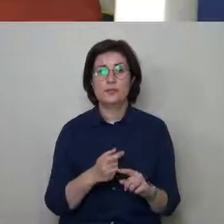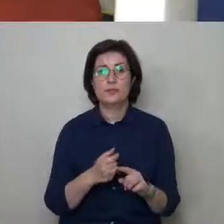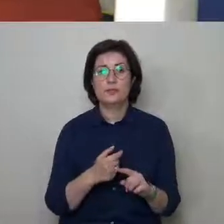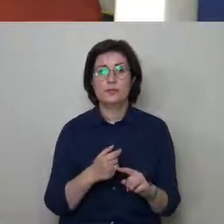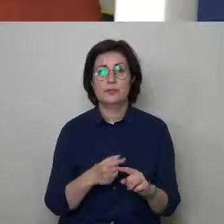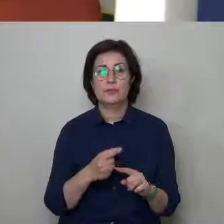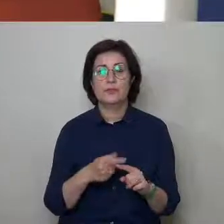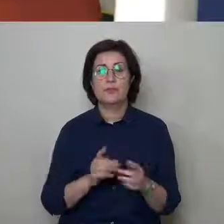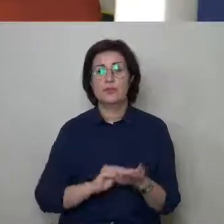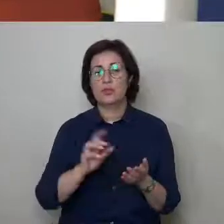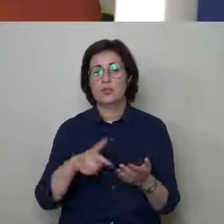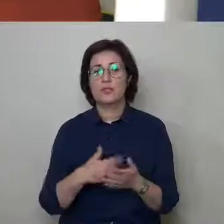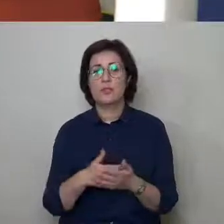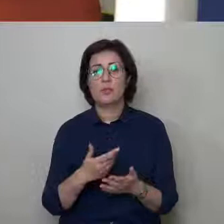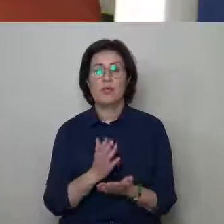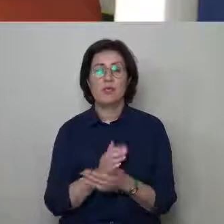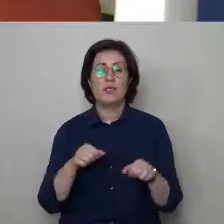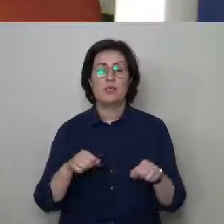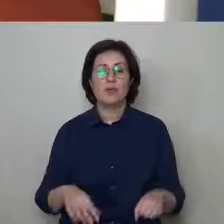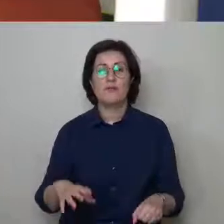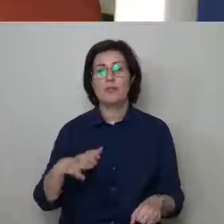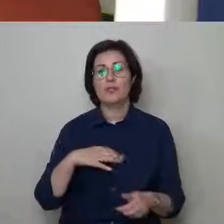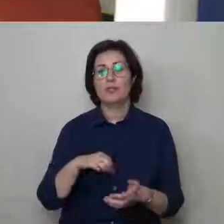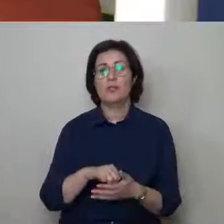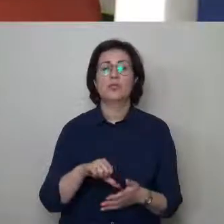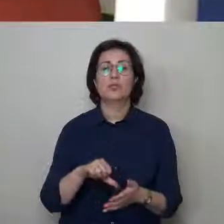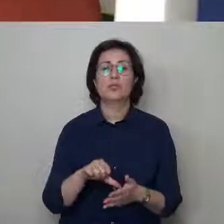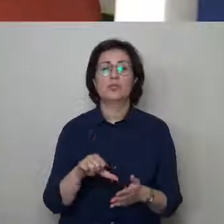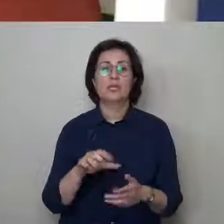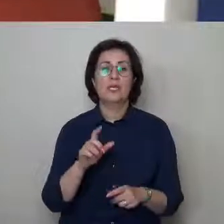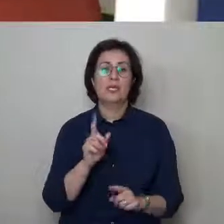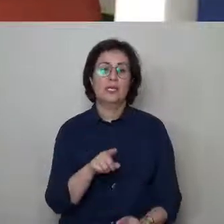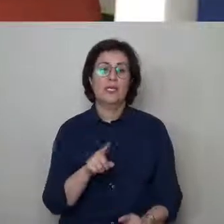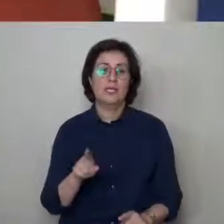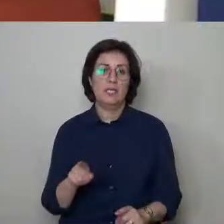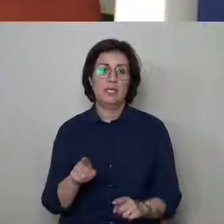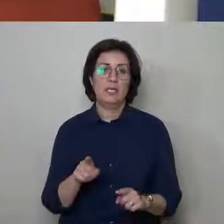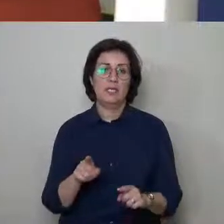my favorite topic. Journalists have the right to be present,